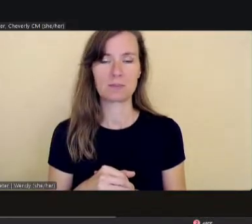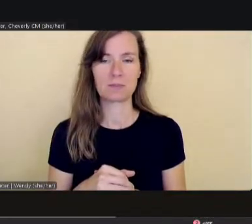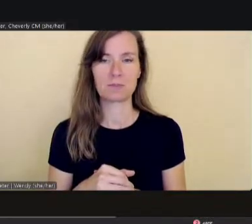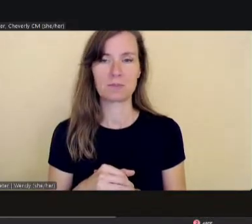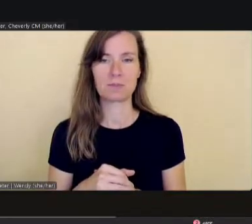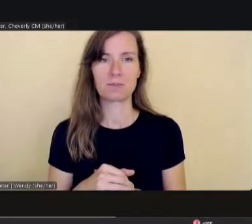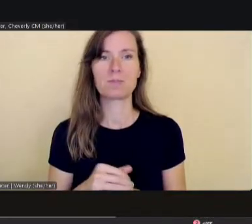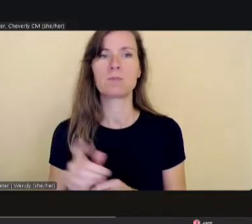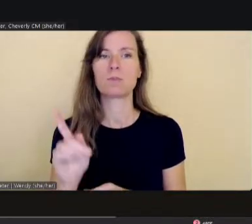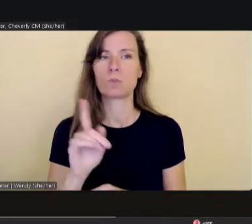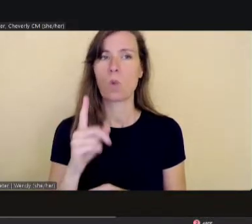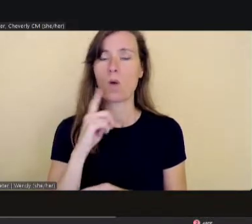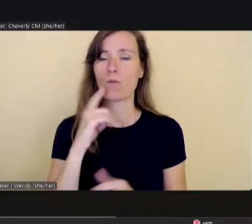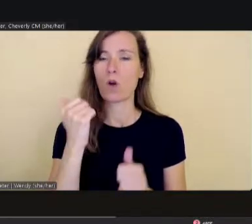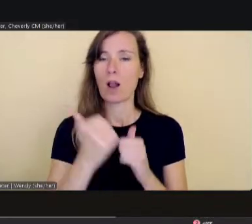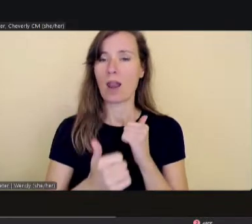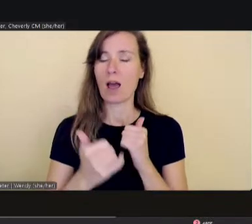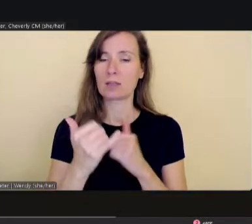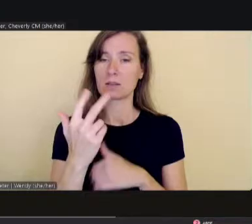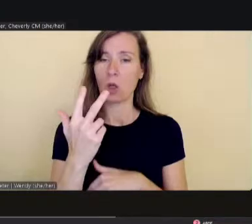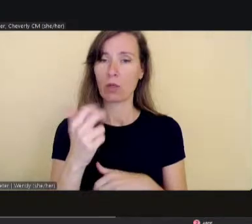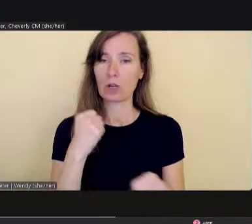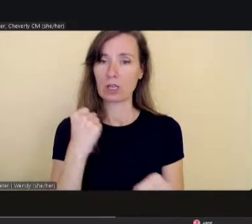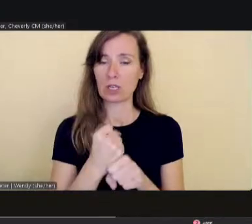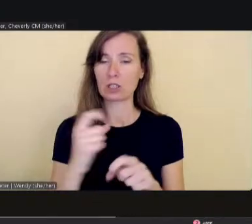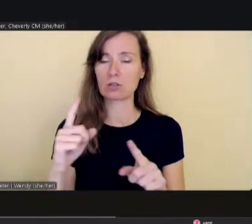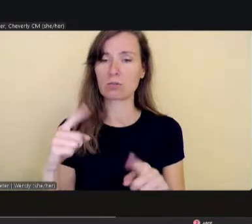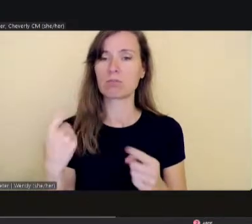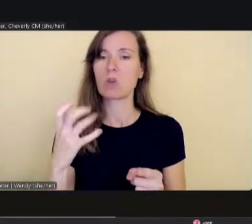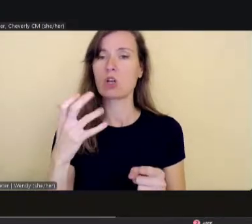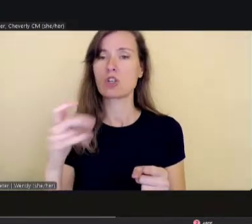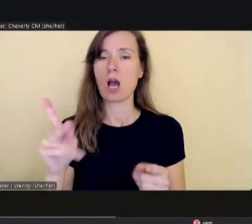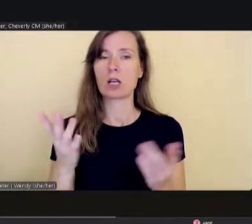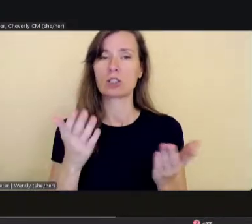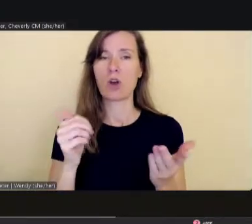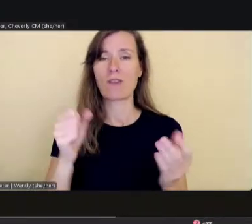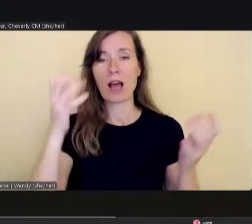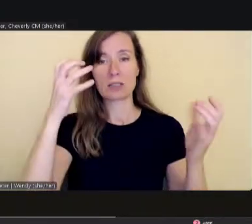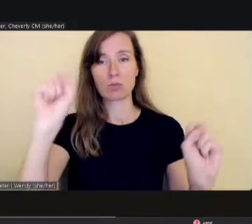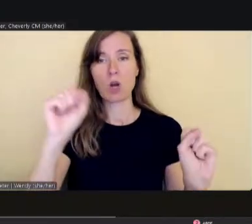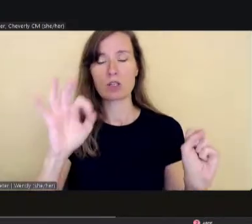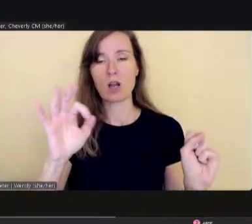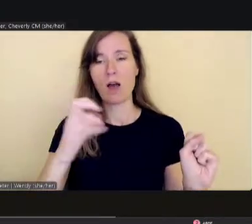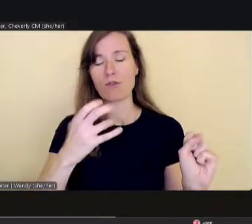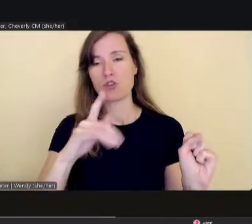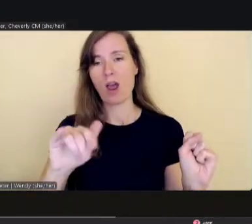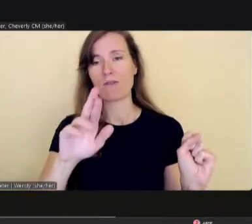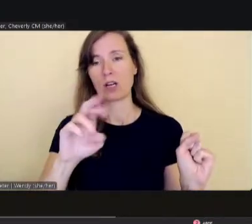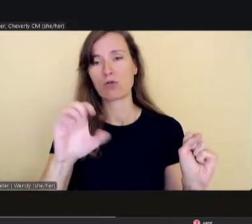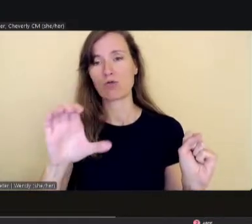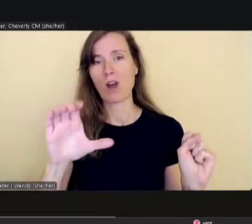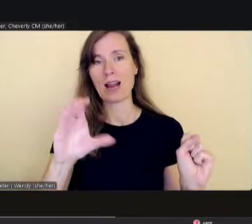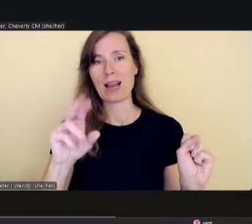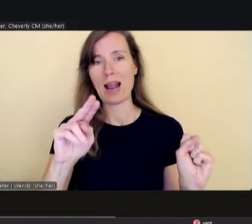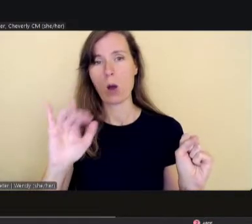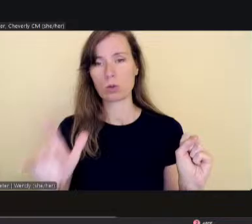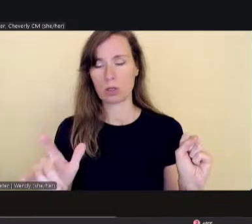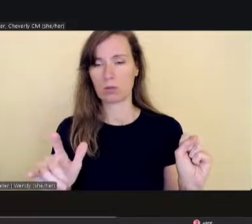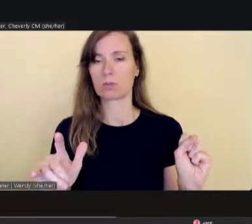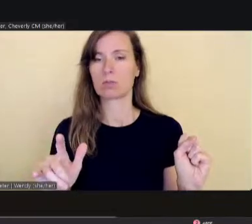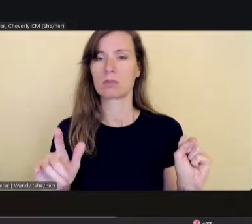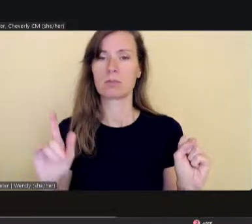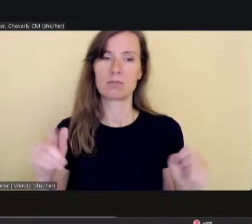whereas for the past 3 years, Chuck has served as president of the Cheverly Recreation Council, providing